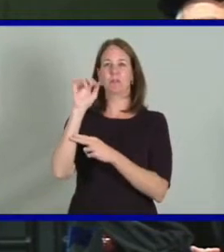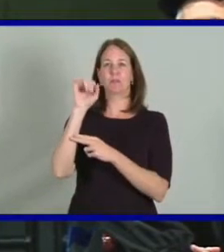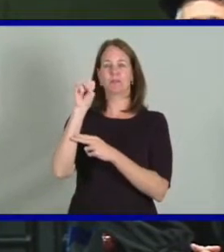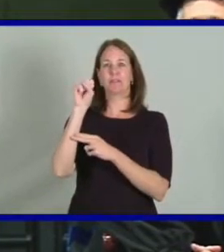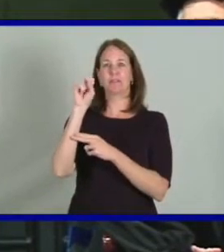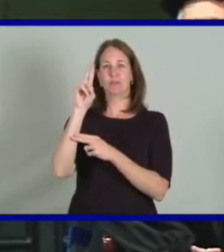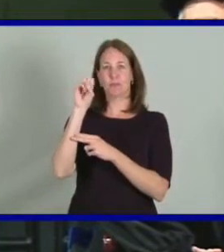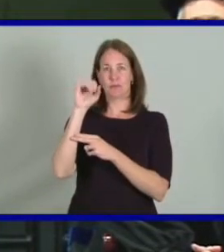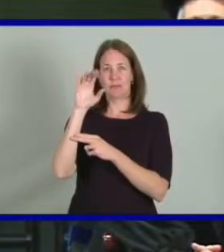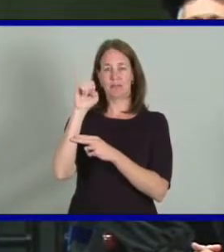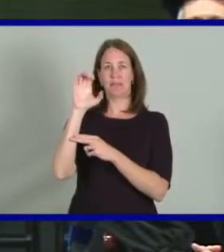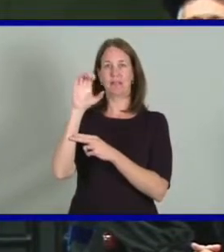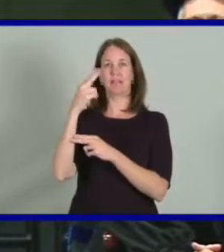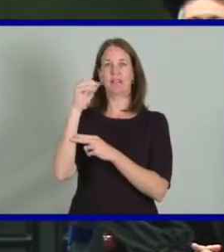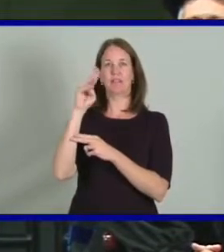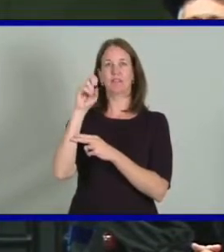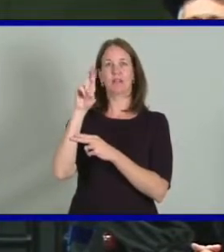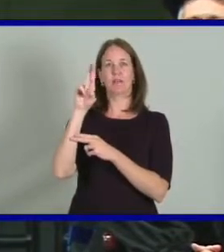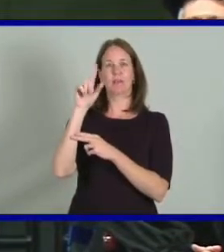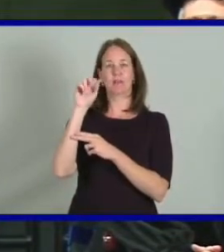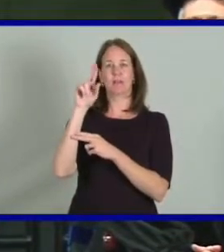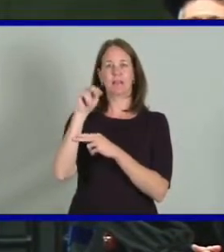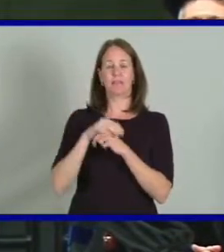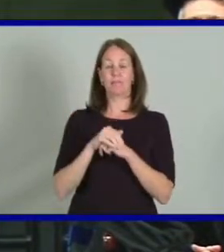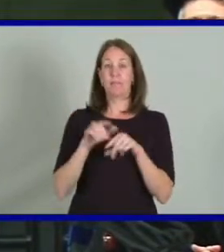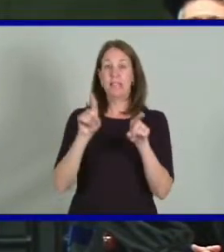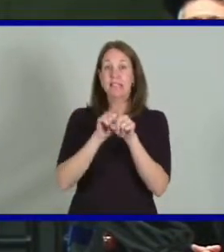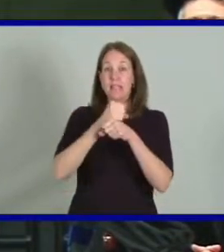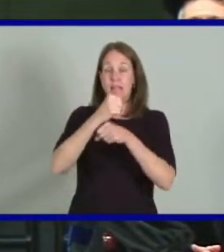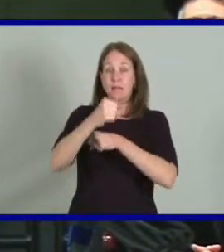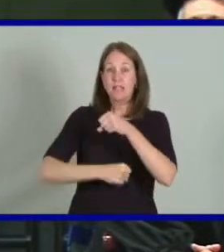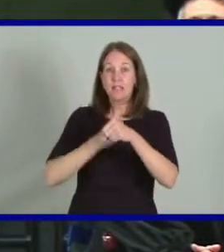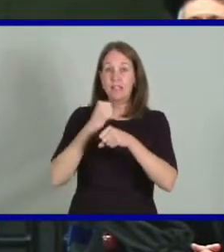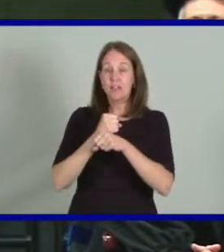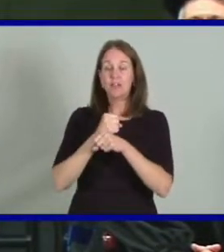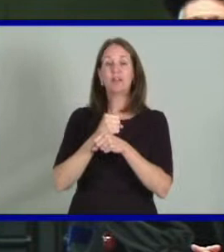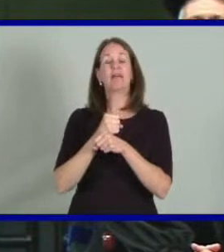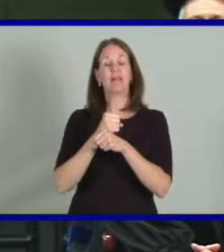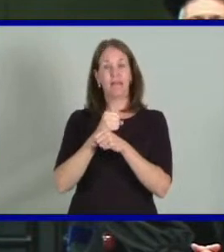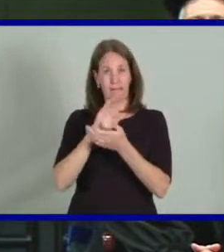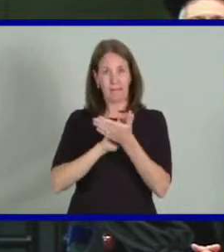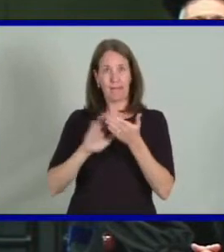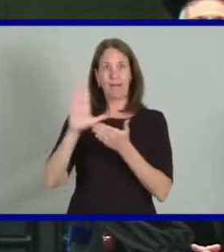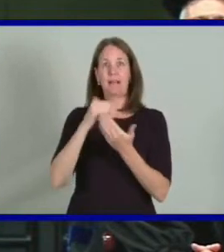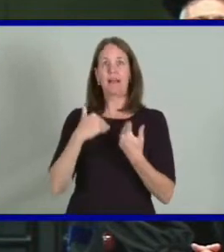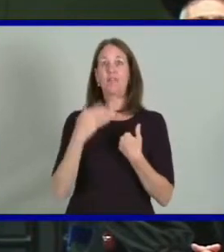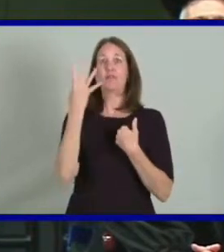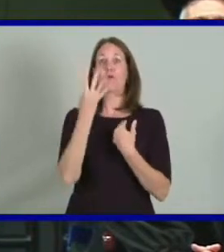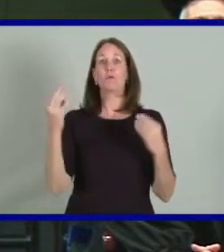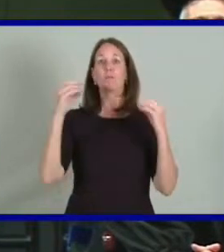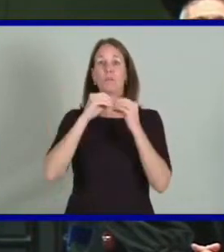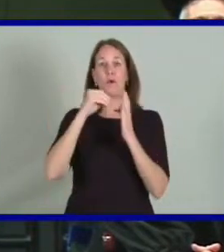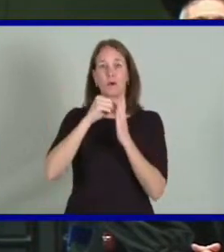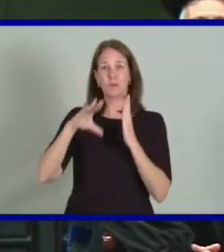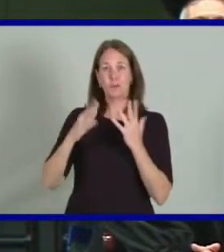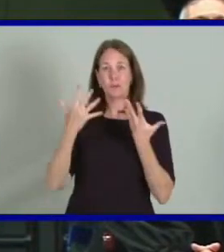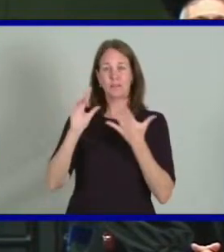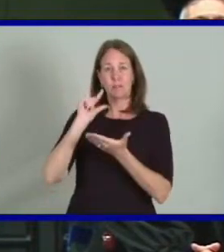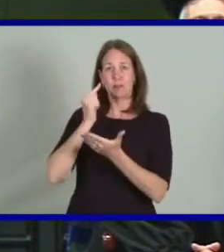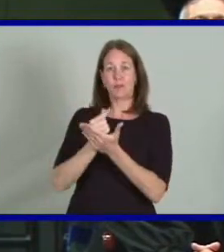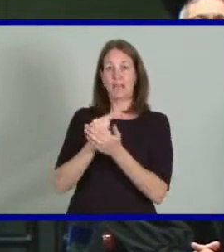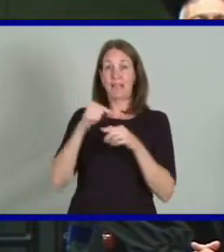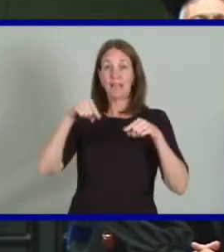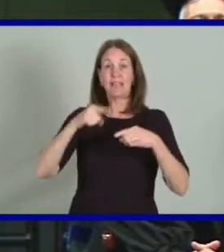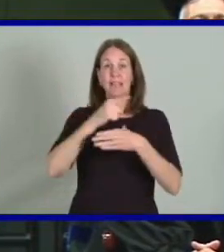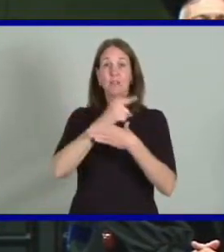Bachelor of Science degree. That year, Buchtel College graduated 4 students. This weekend,